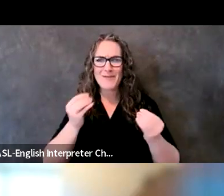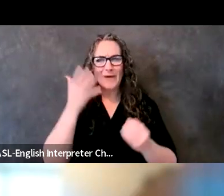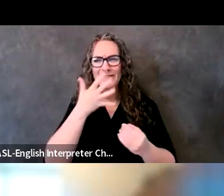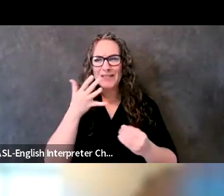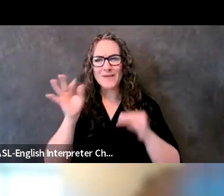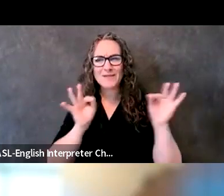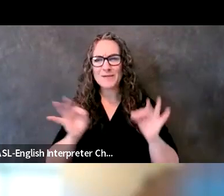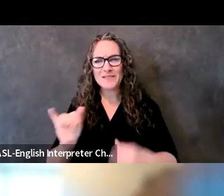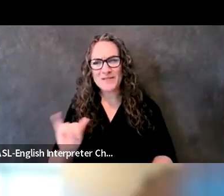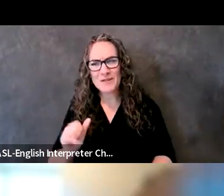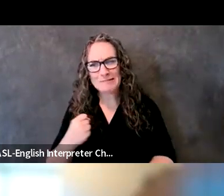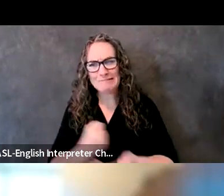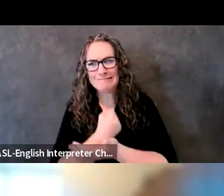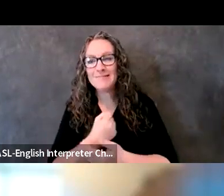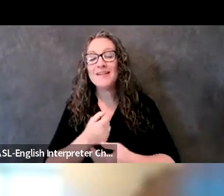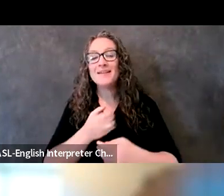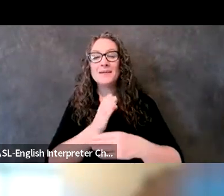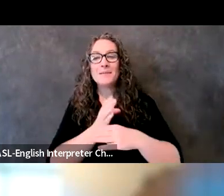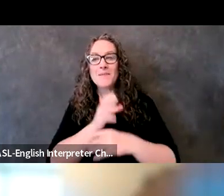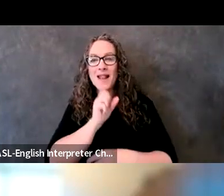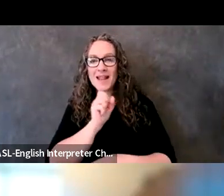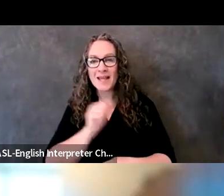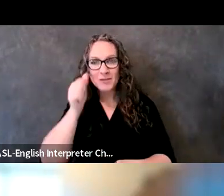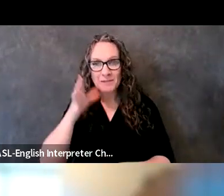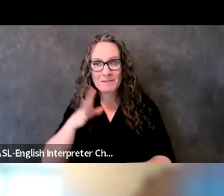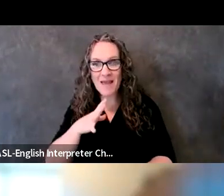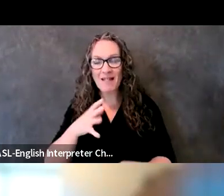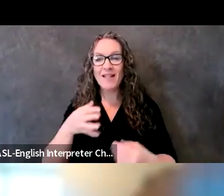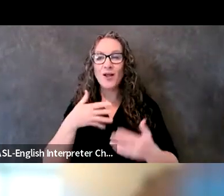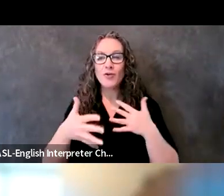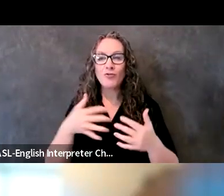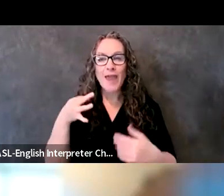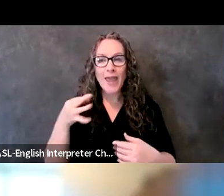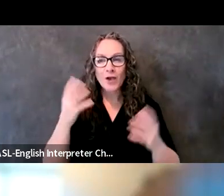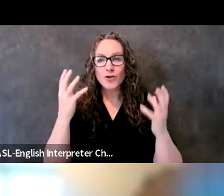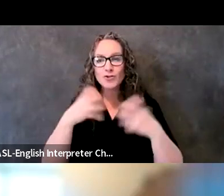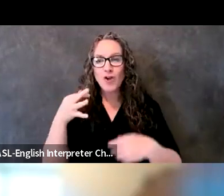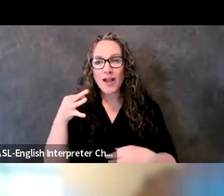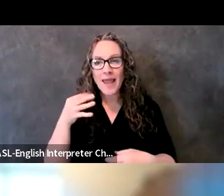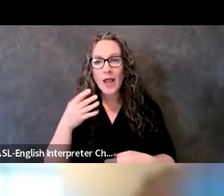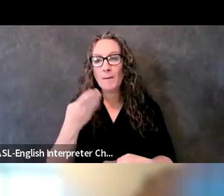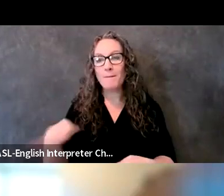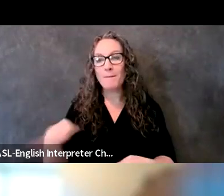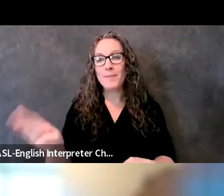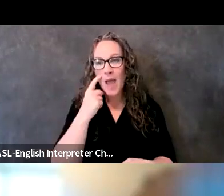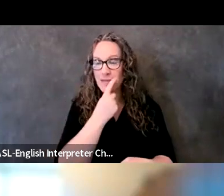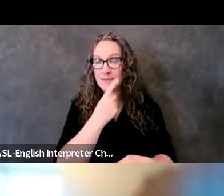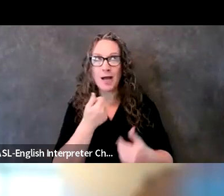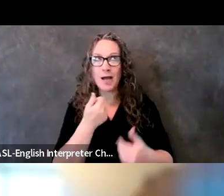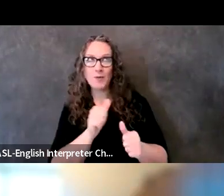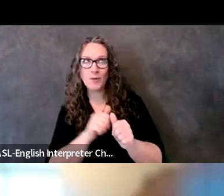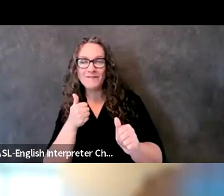either. Middle-aged male and gray hair, dark hair, blue eyes. I tried to avoid that a little bit.